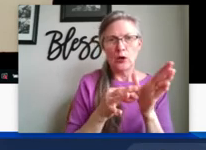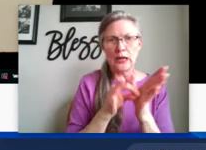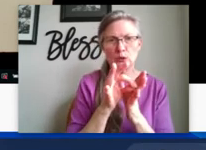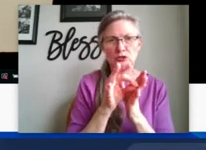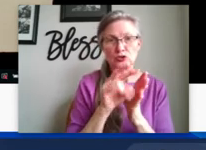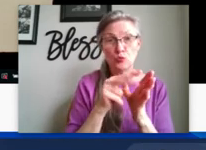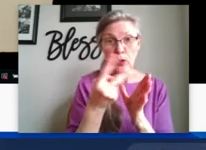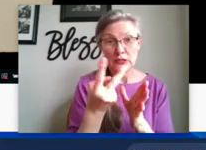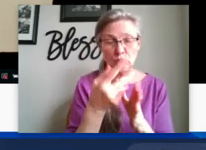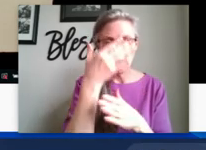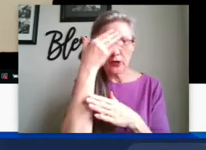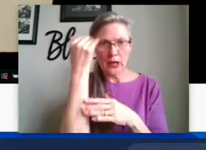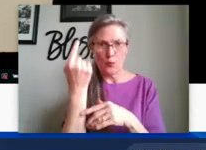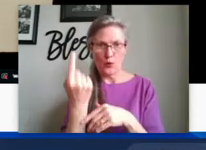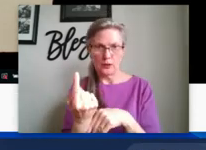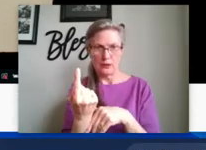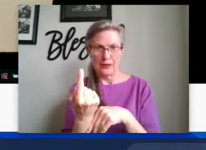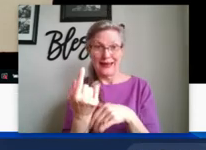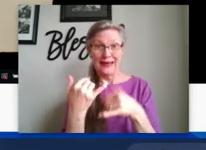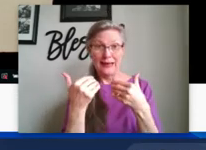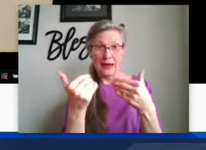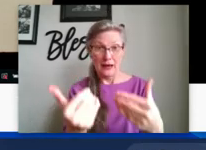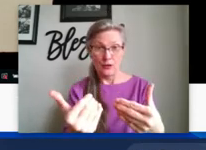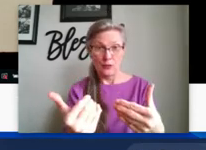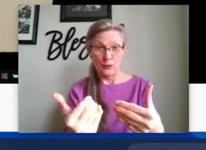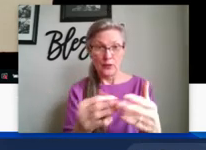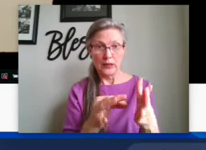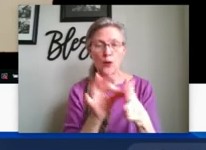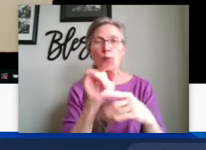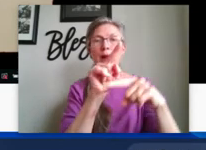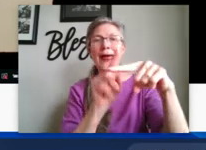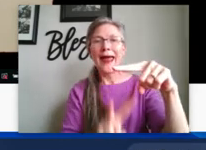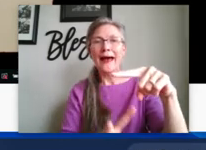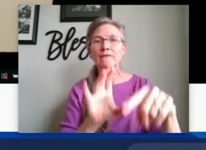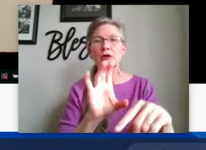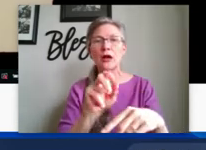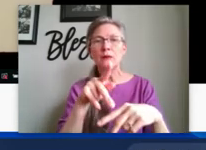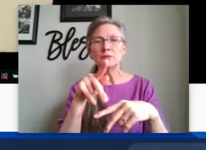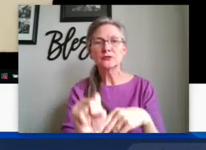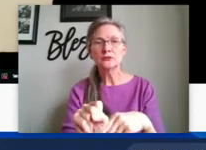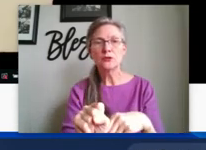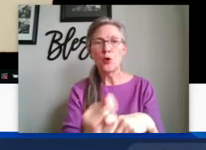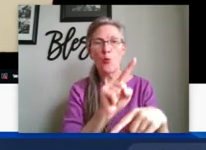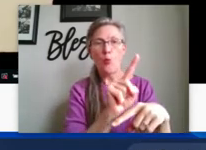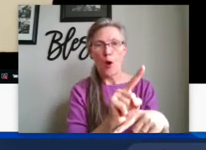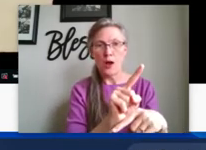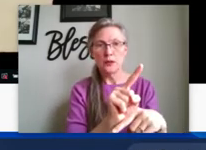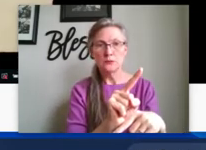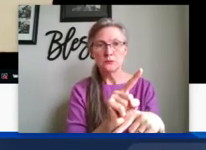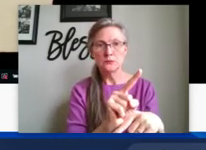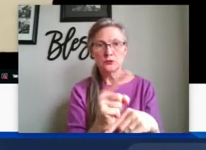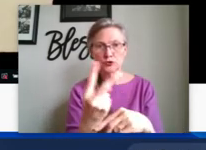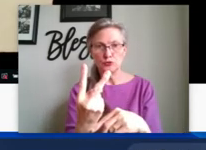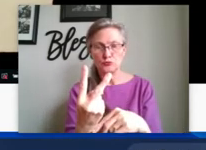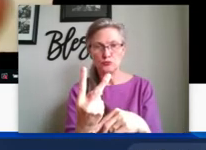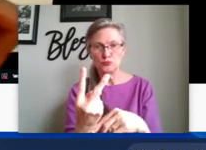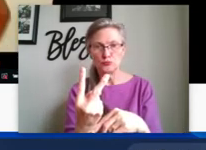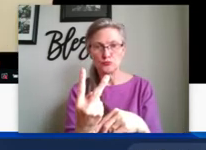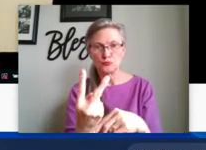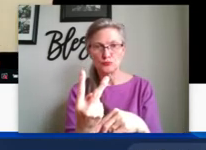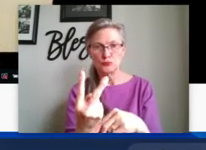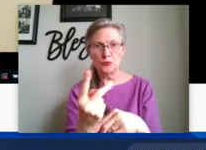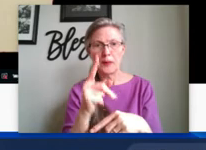I've got 1/4 cup. Now let's go ahead and count 1/2 cup. So I've got 1 and 2, it looks like.